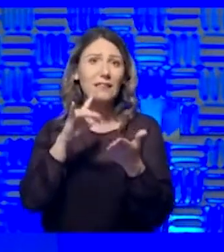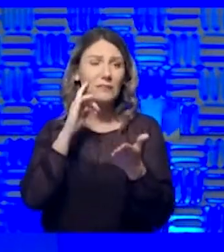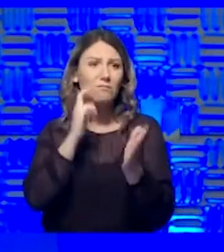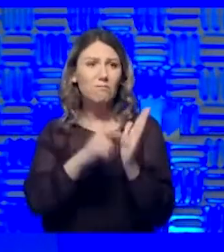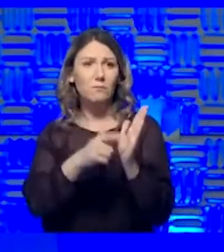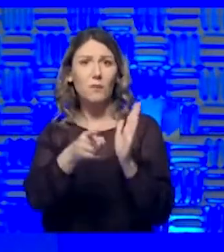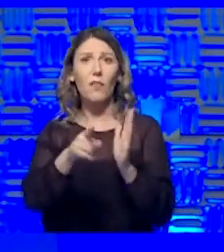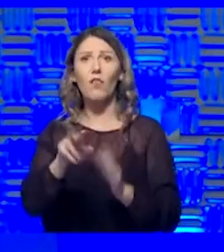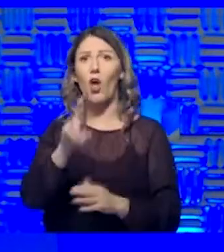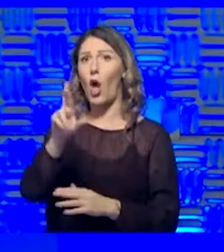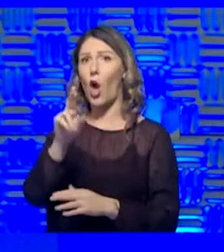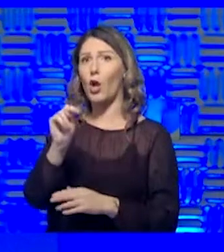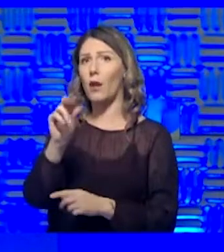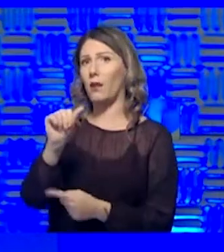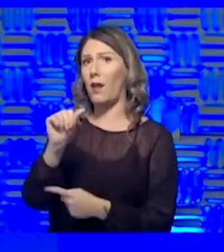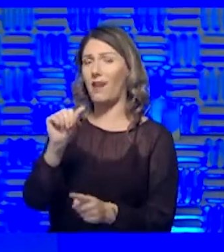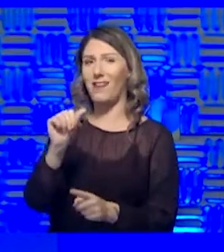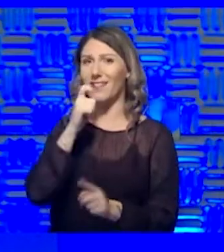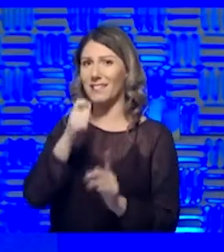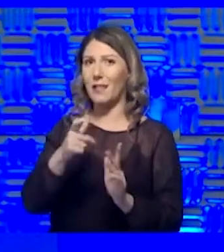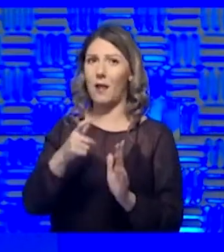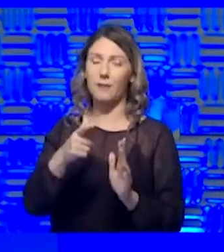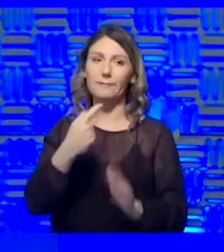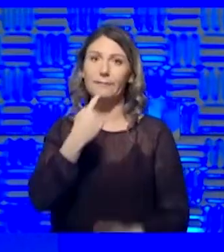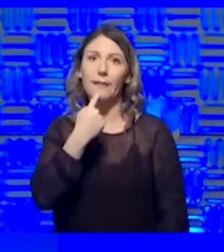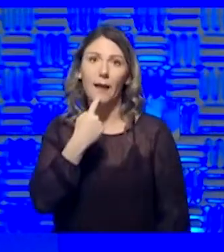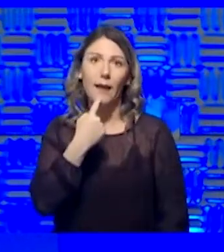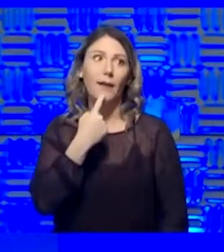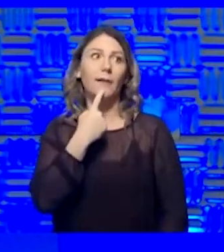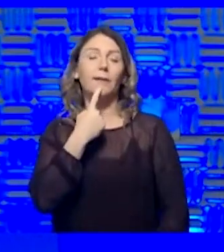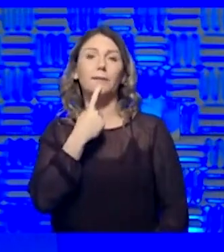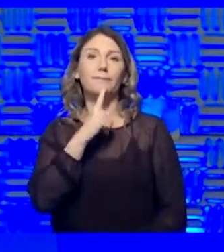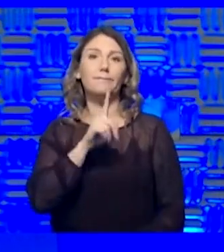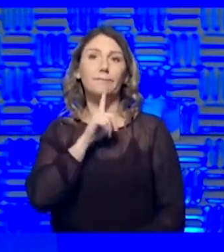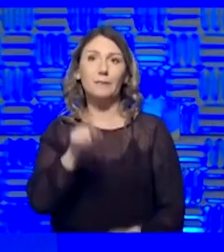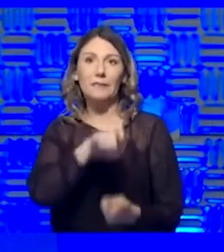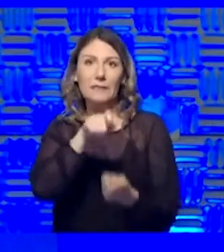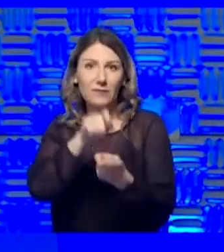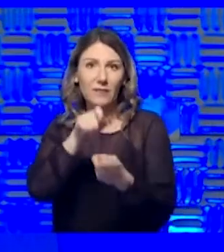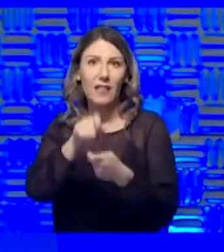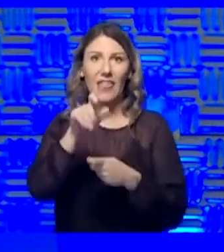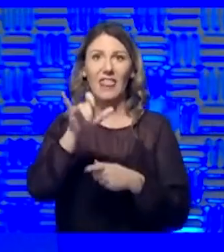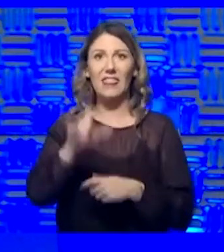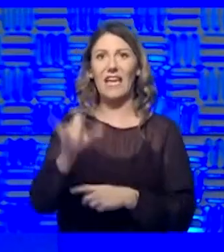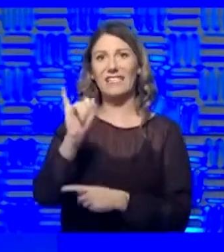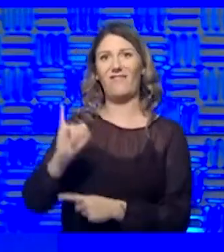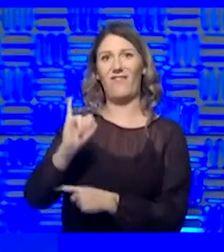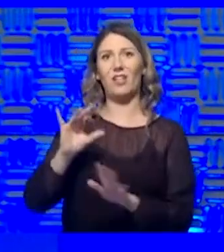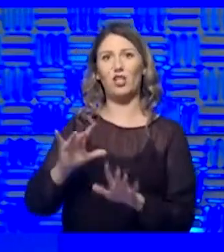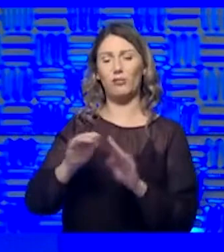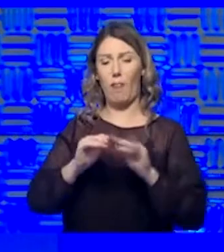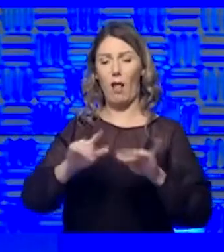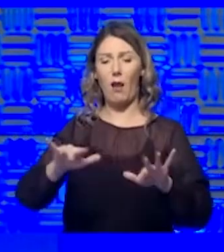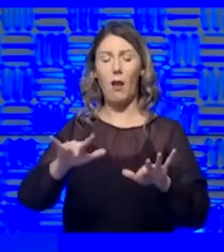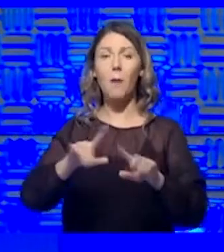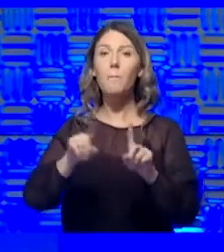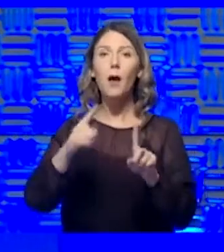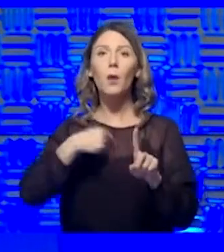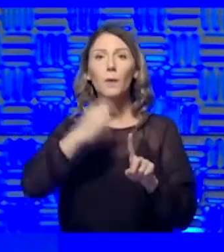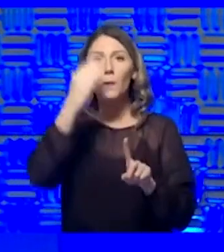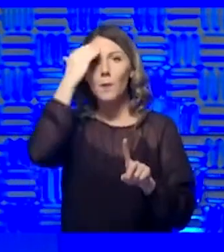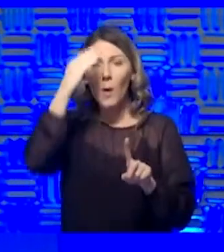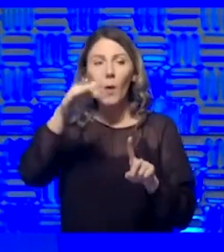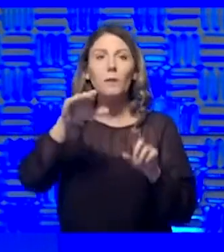RNA and they don't really make inferences of it's infective. And so we'd have to look at that. But we know that it can be detected on